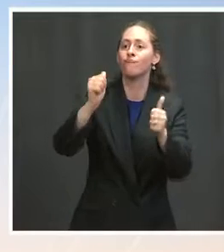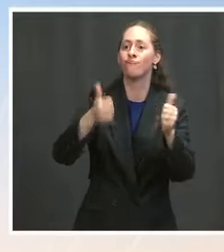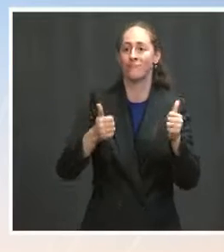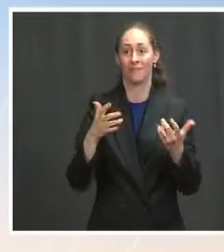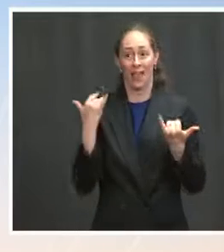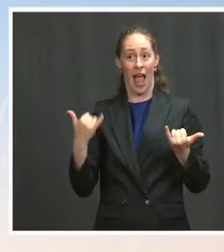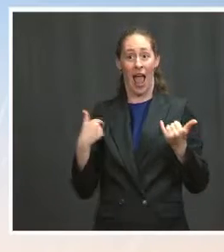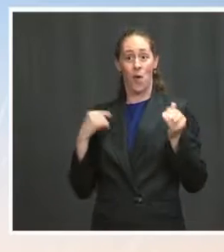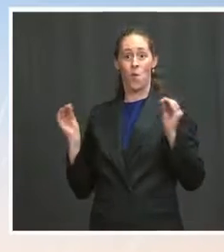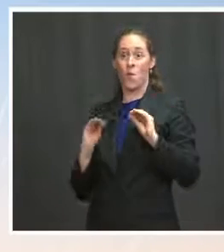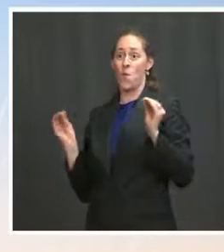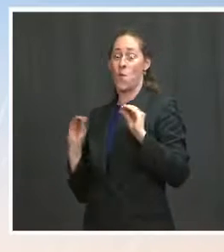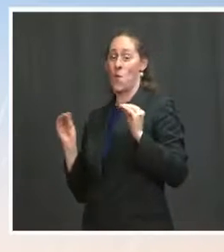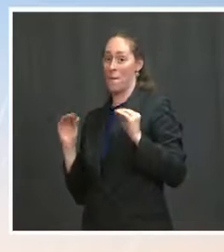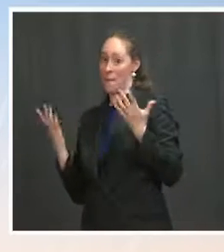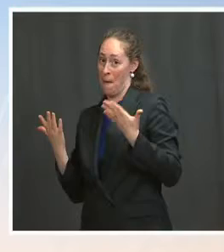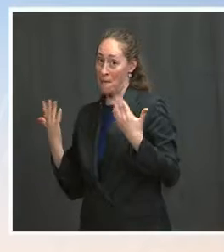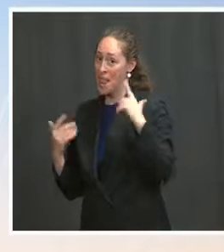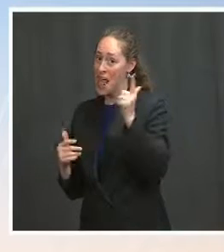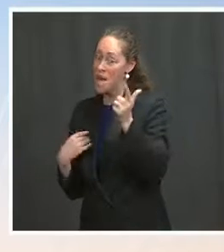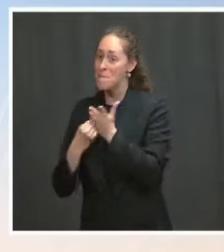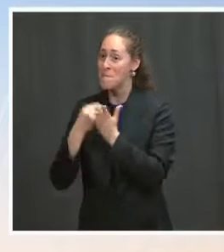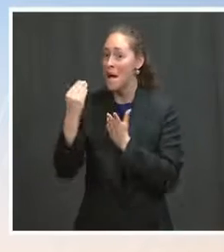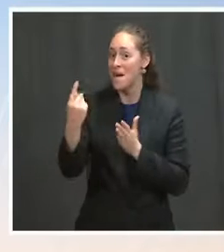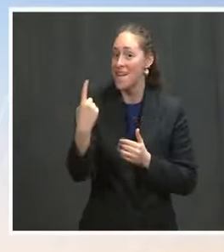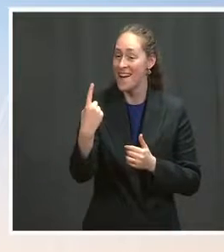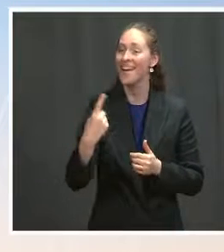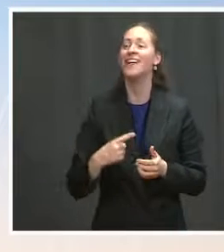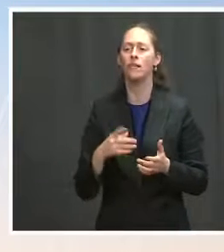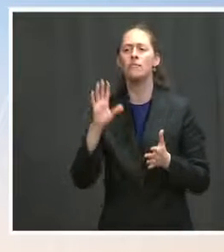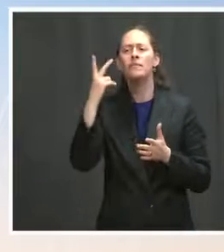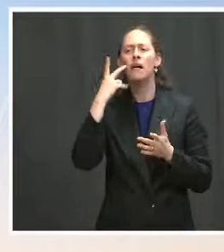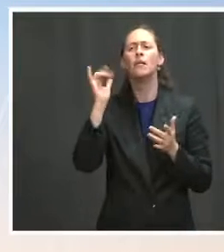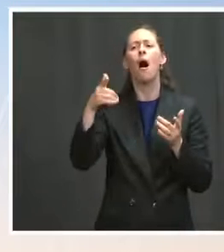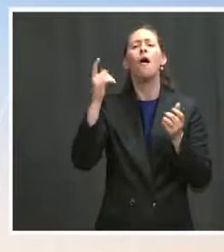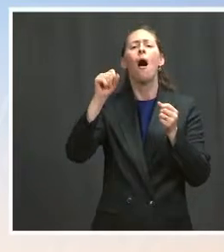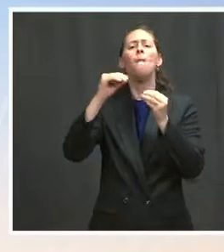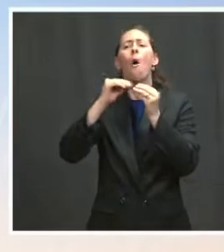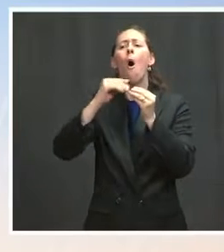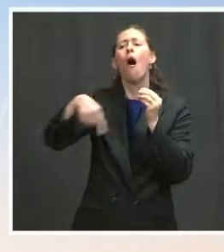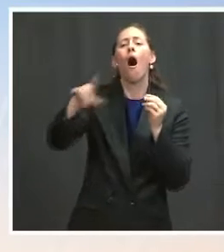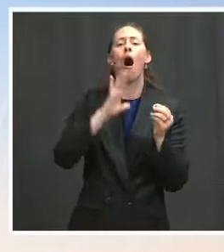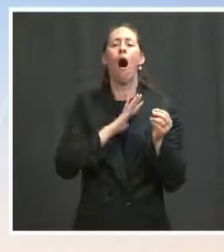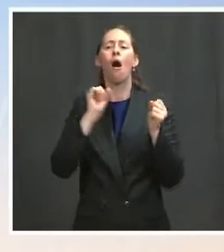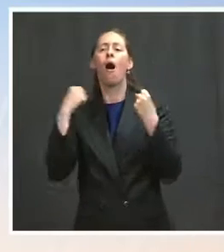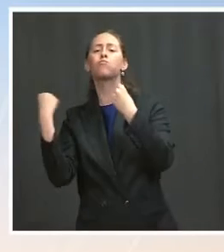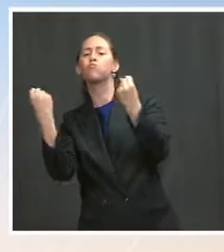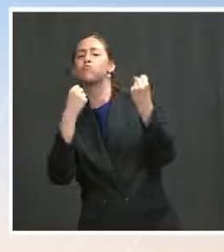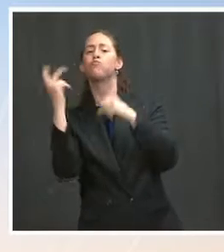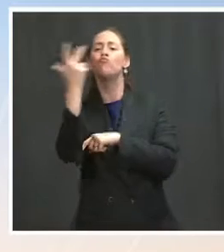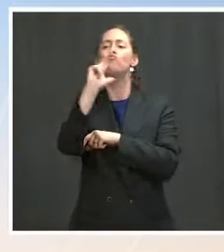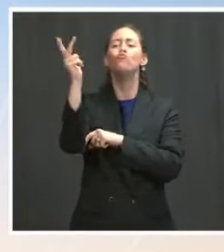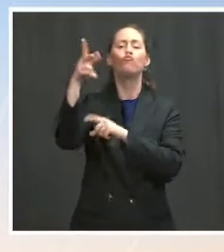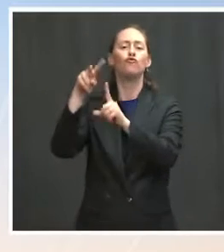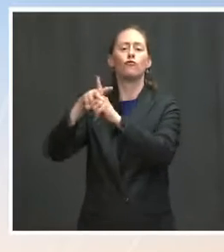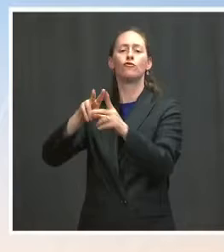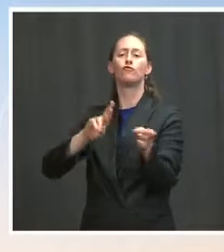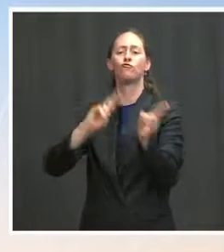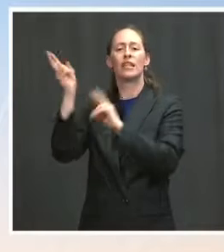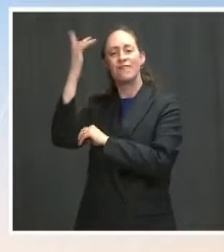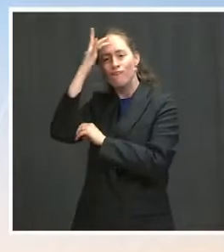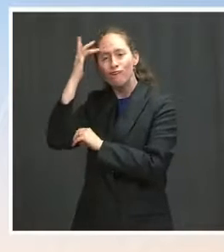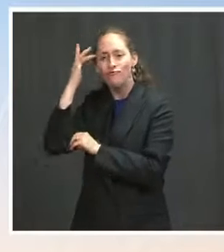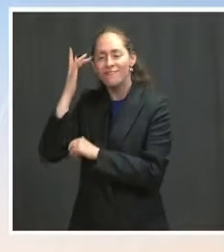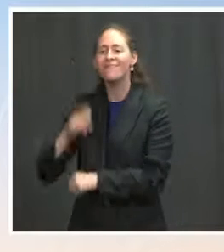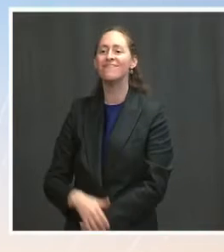knows? It will make it easier. There will be more charging stations so people can use them across the country. It will have the largest investment in history in a clean energy